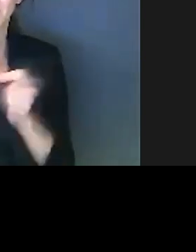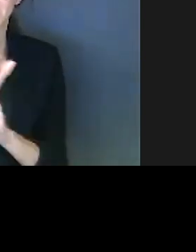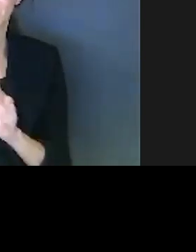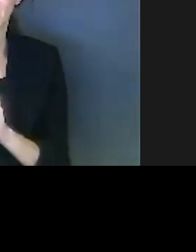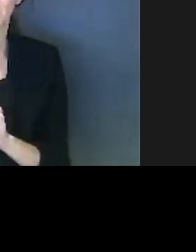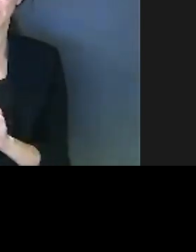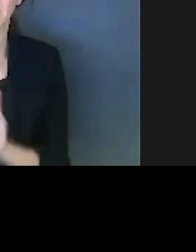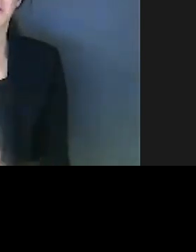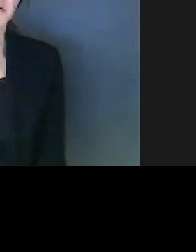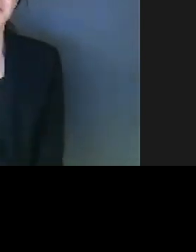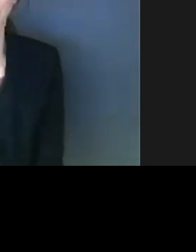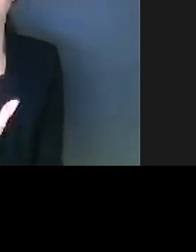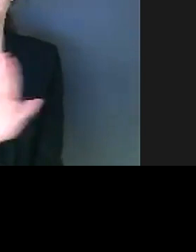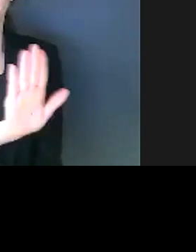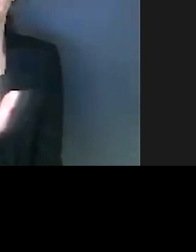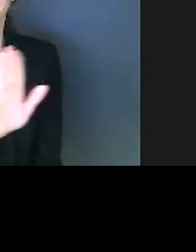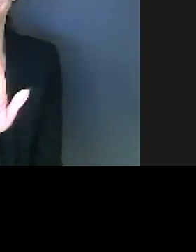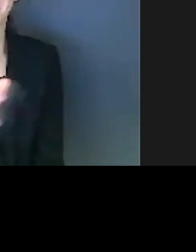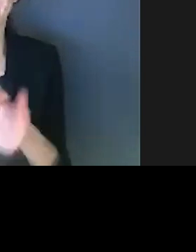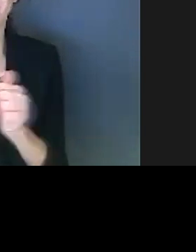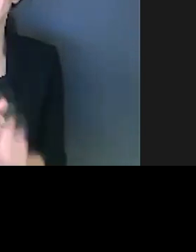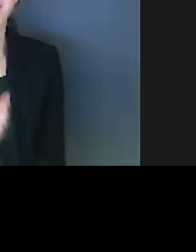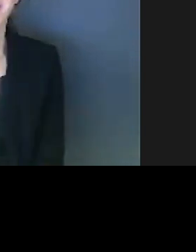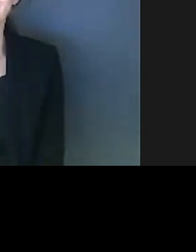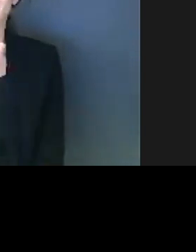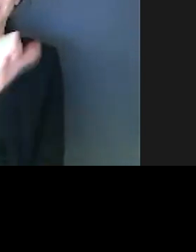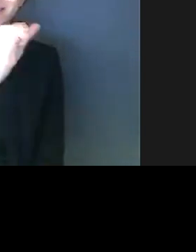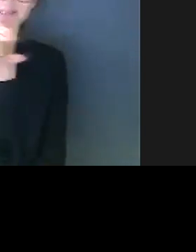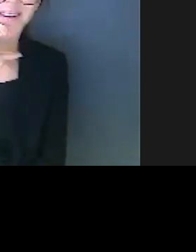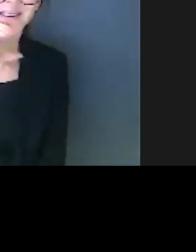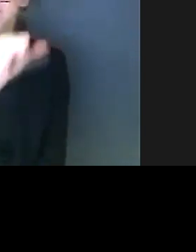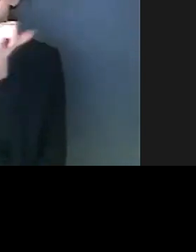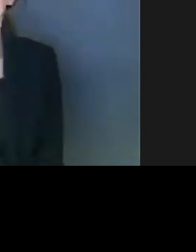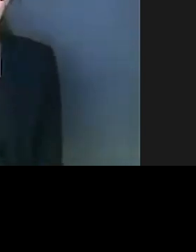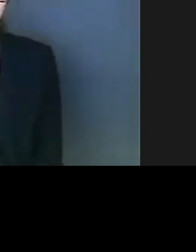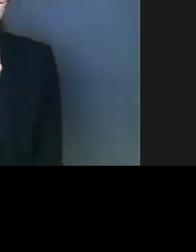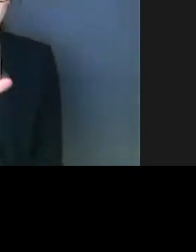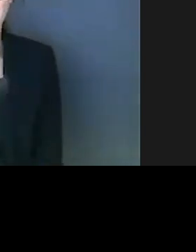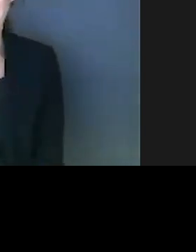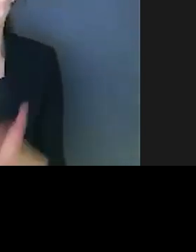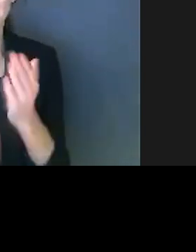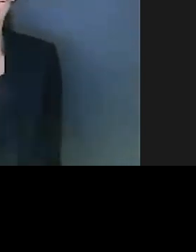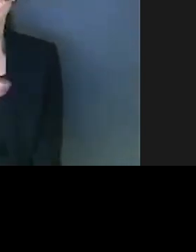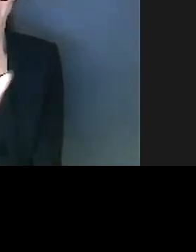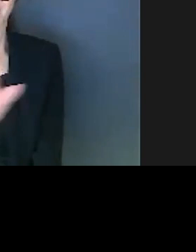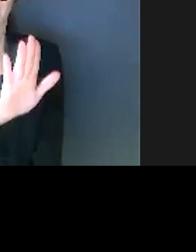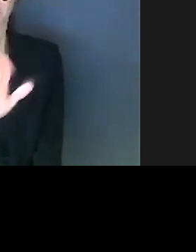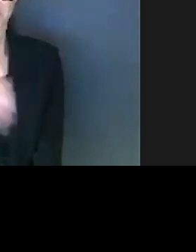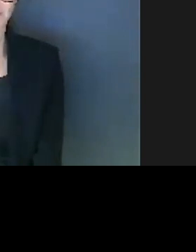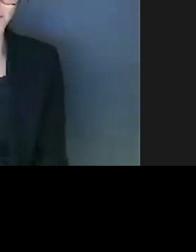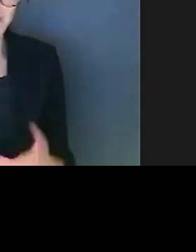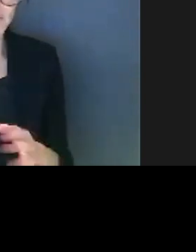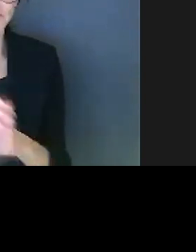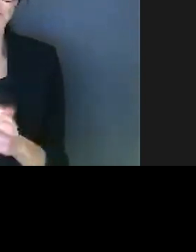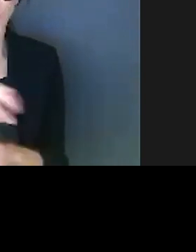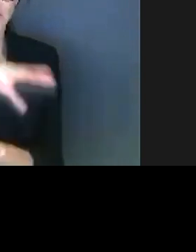is between these two people instead of being between two older residents? Is this something that you have looked at, or that